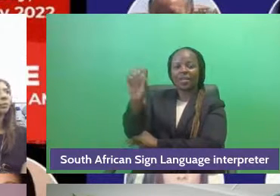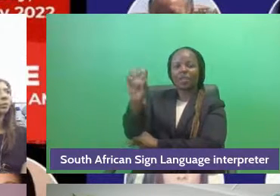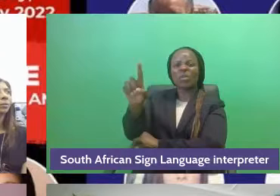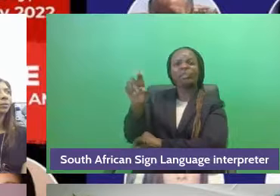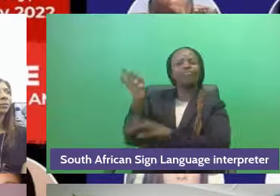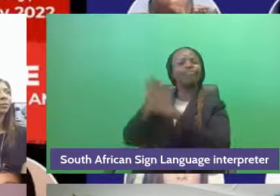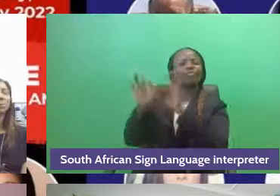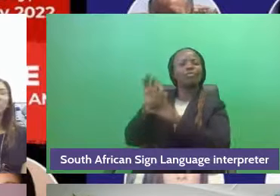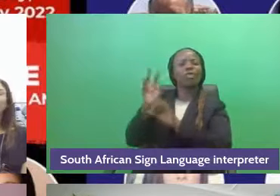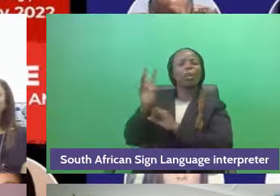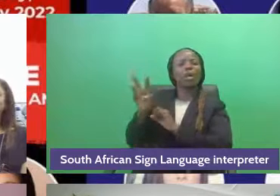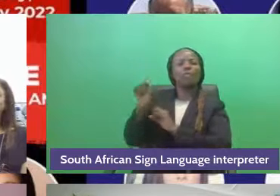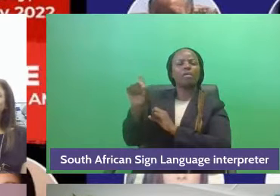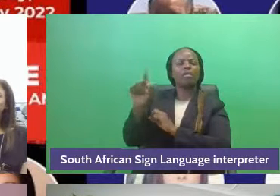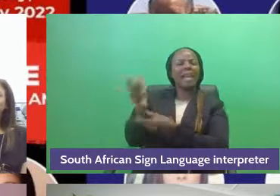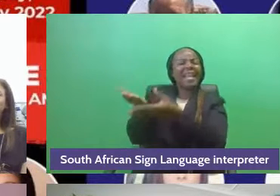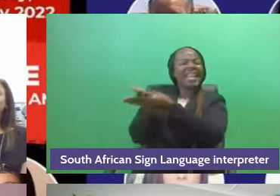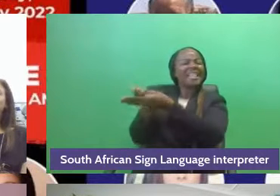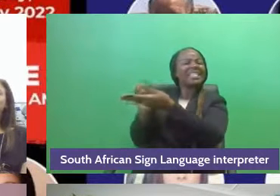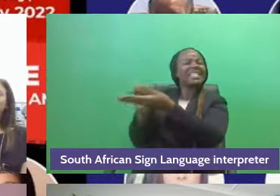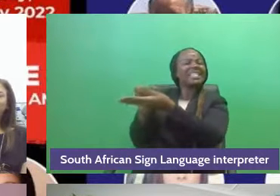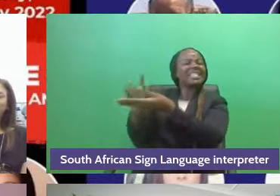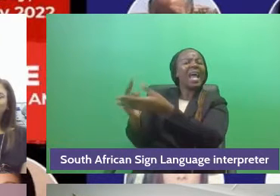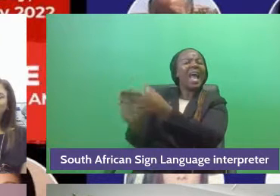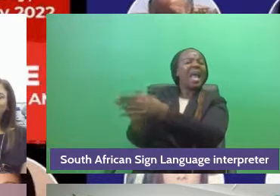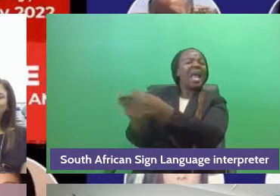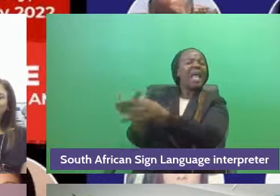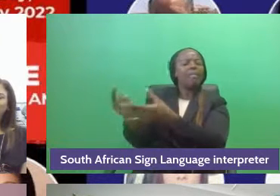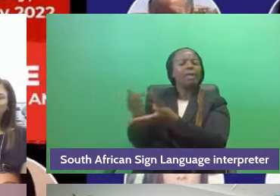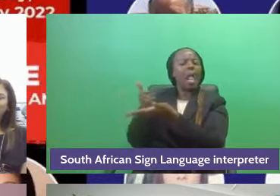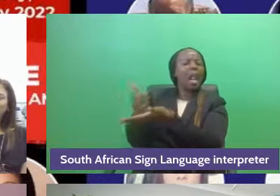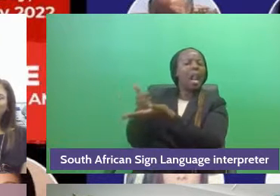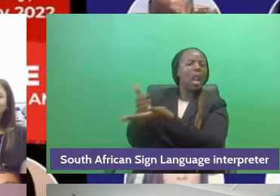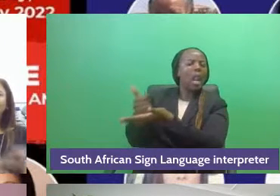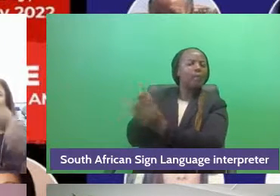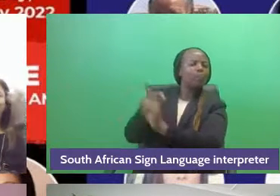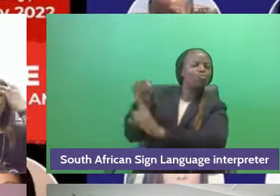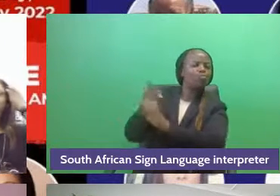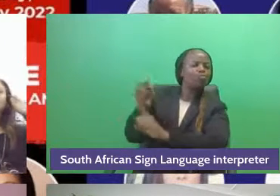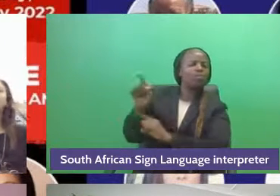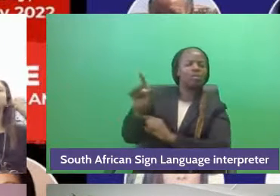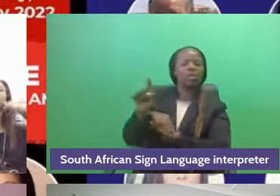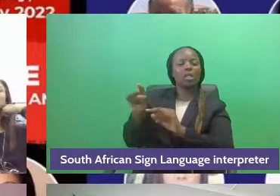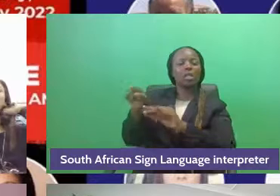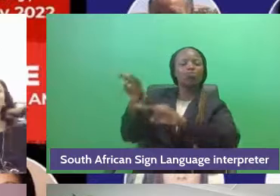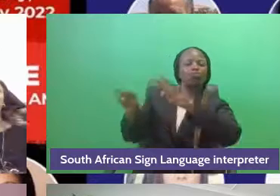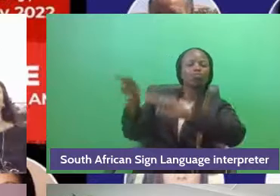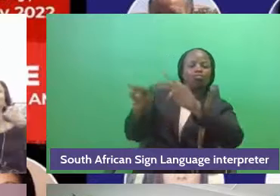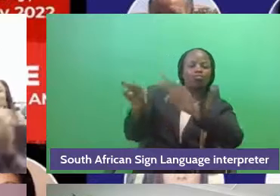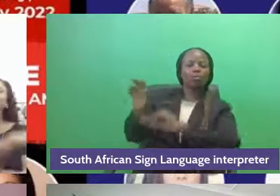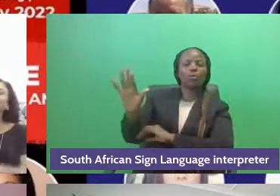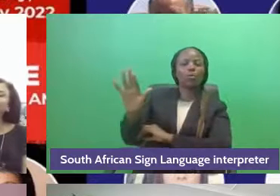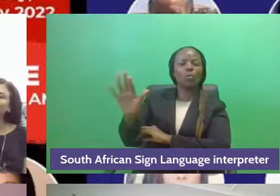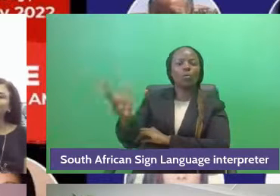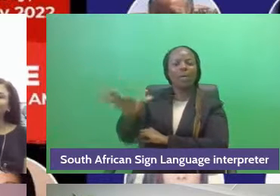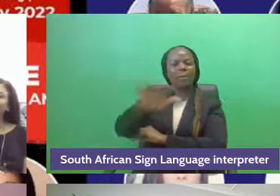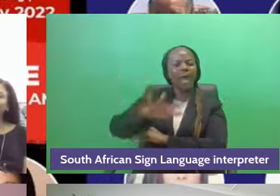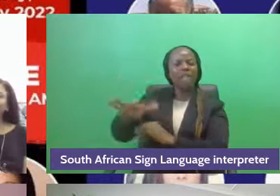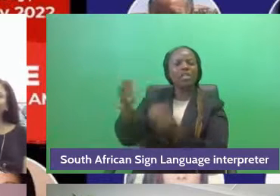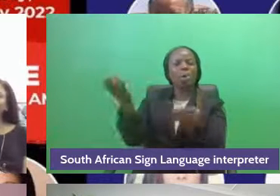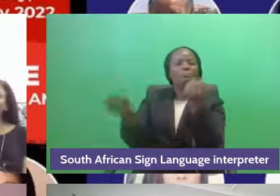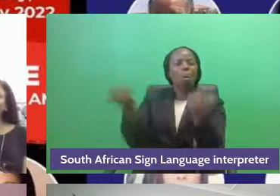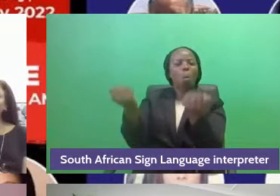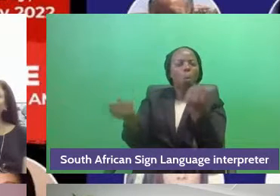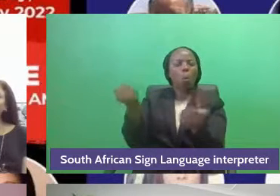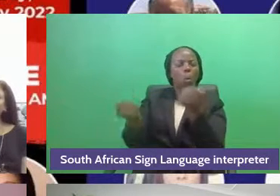more about this specific case that they're supporting, and also the observations that they've made in court, within